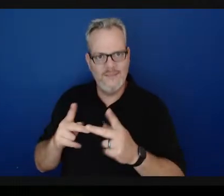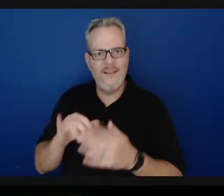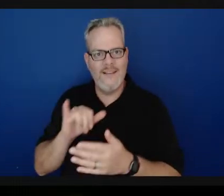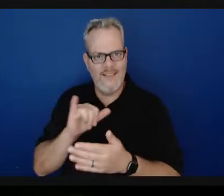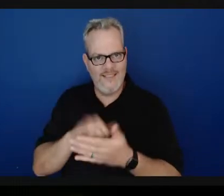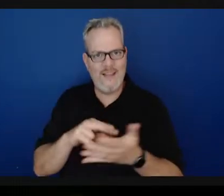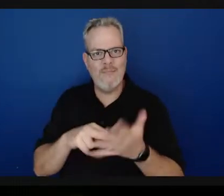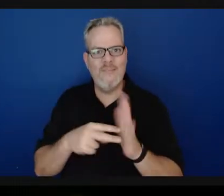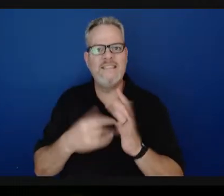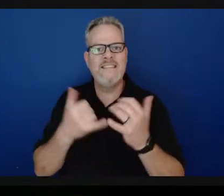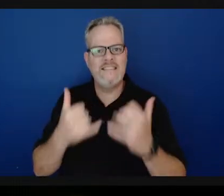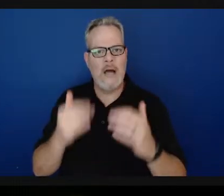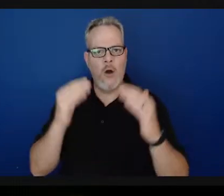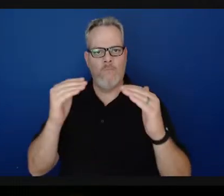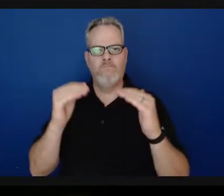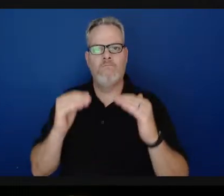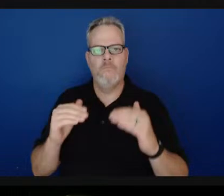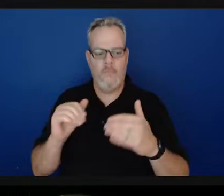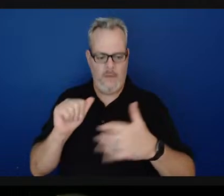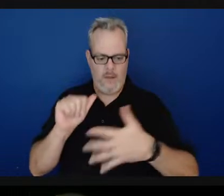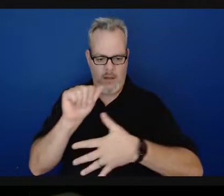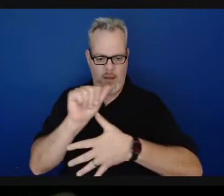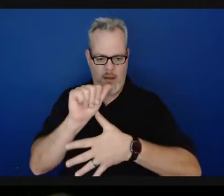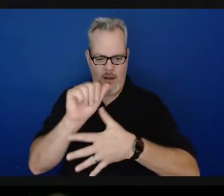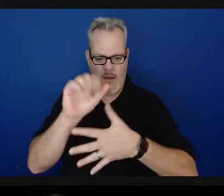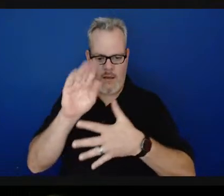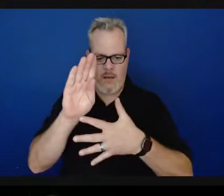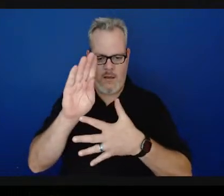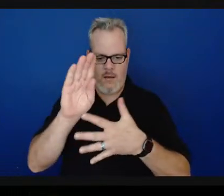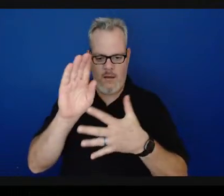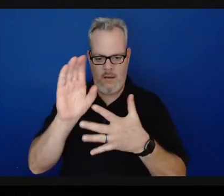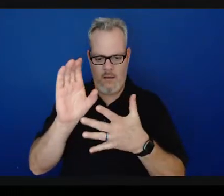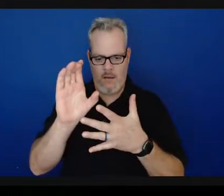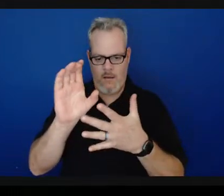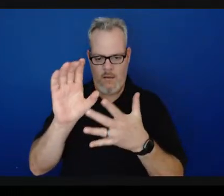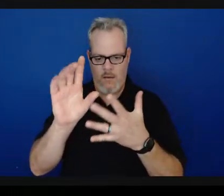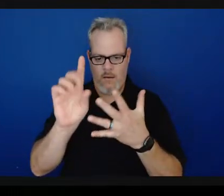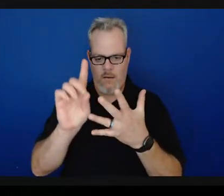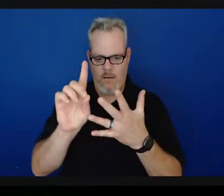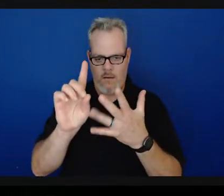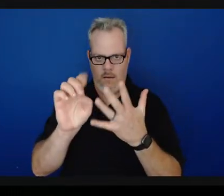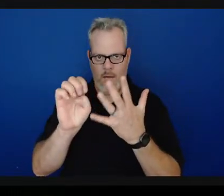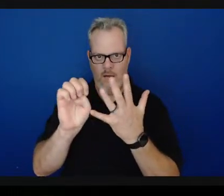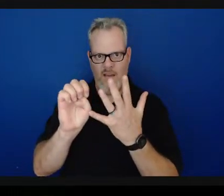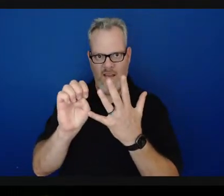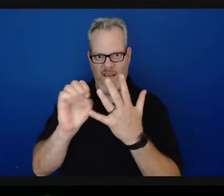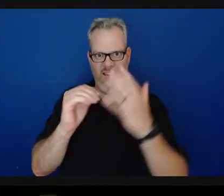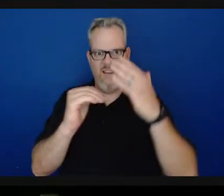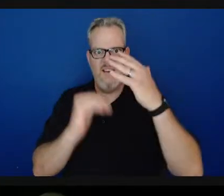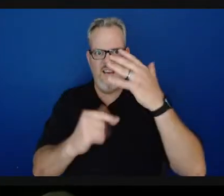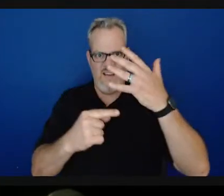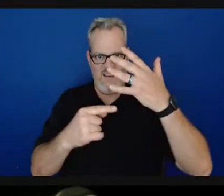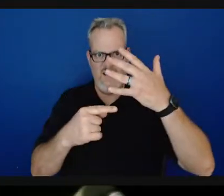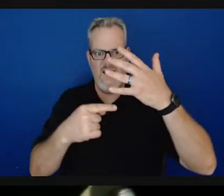now we're going to go to A, B, C, D, E, F, et cetera, right? Because you didn't have a change in event, you didn't have a